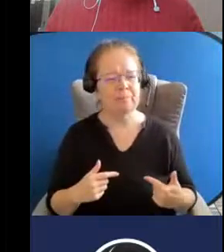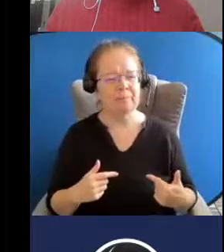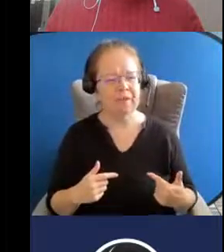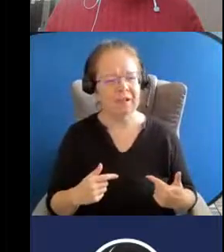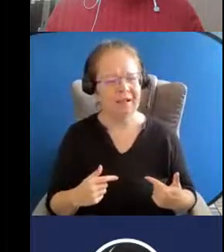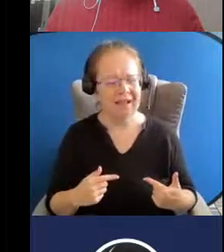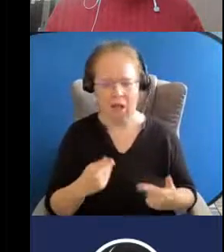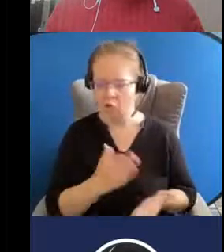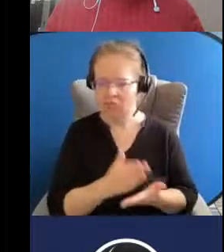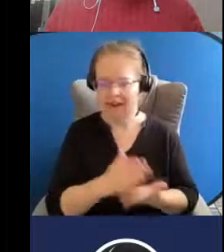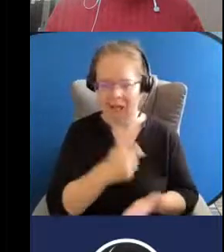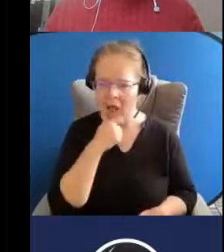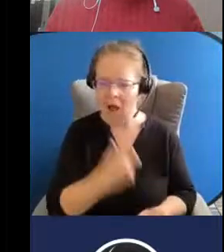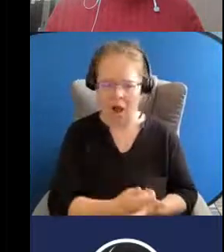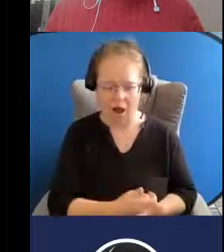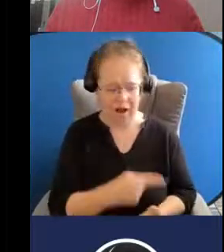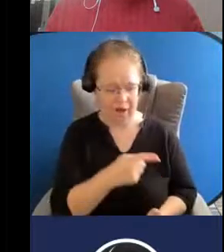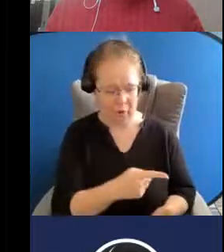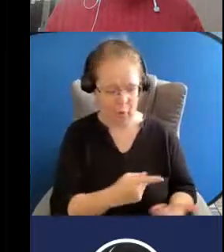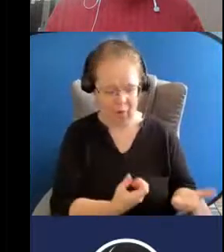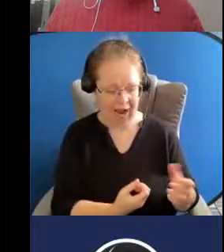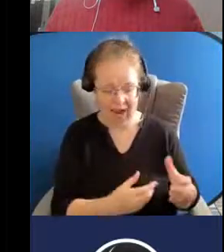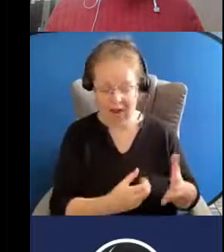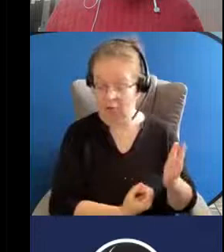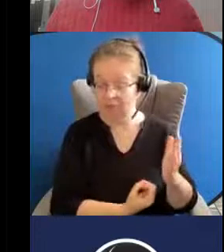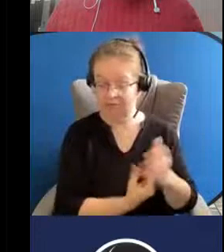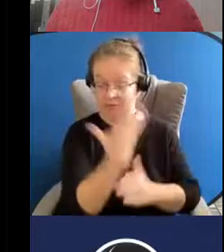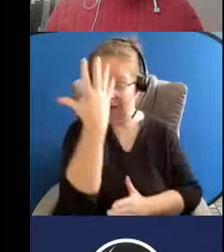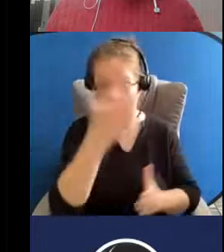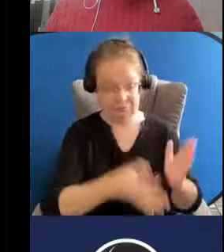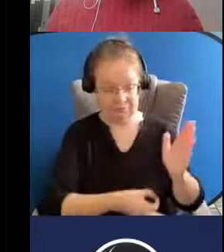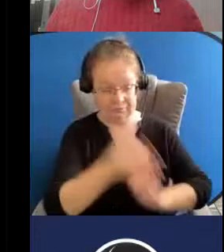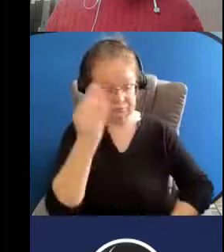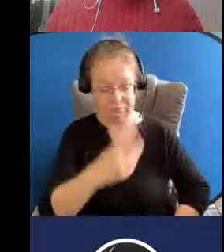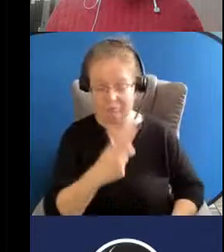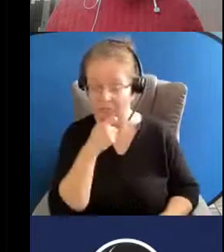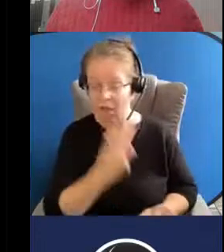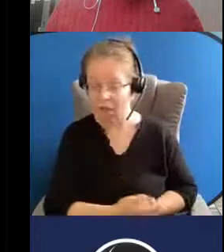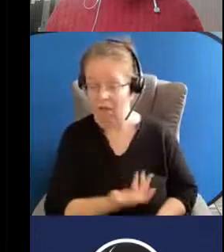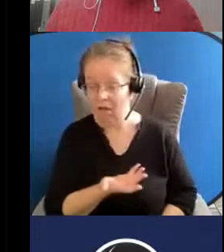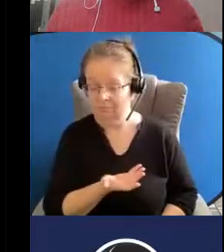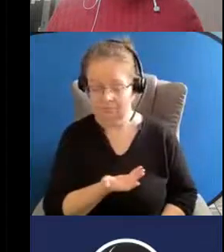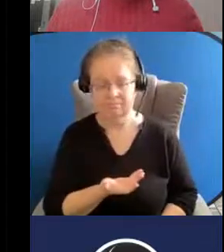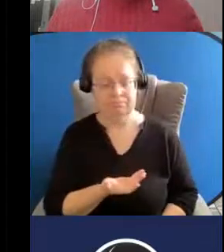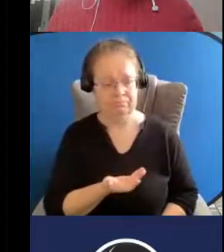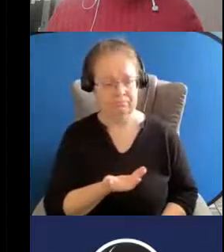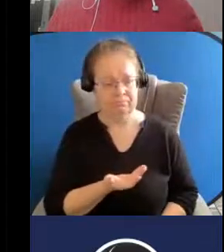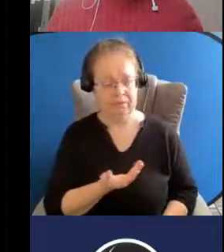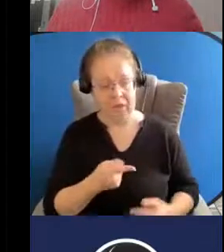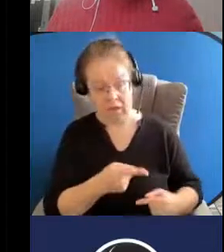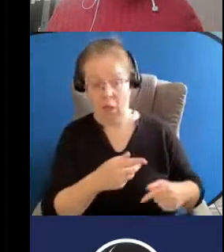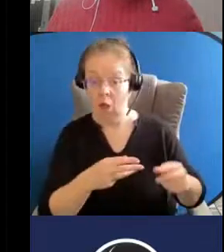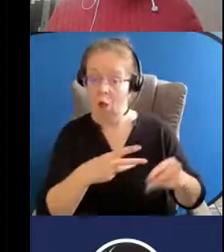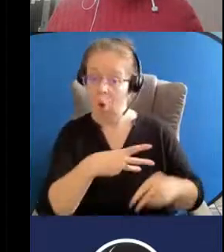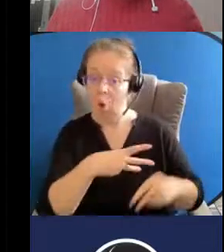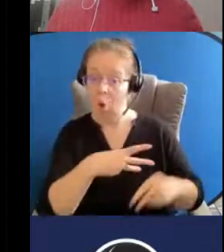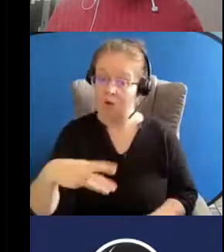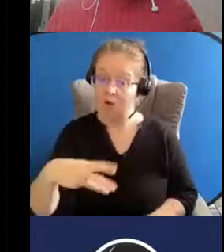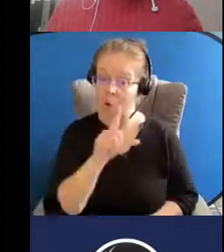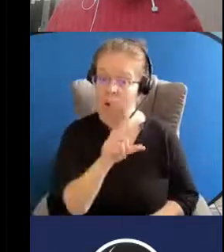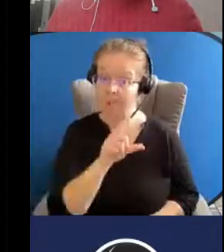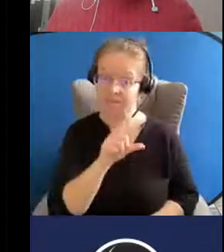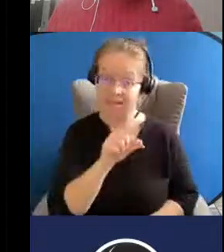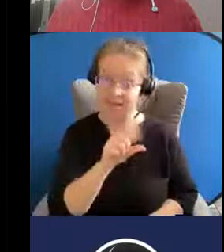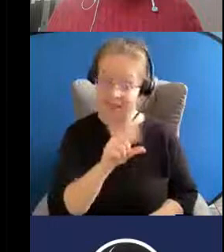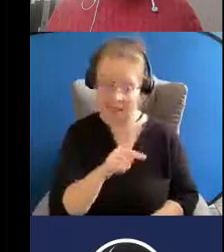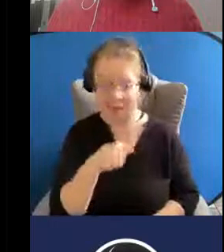quite astounding to be able to see how far things have come. And in terms of Windows 11, you know, one of the